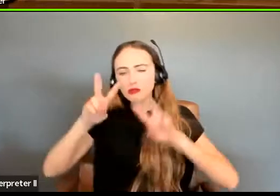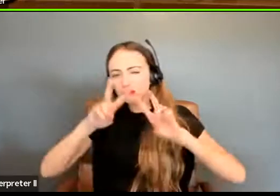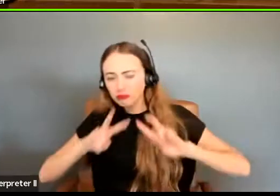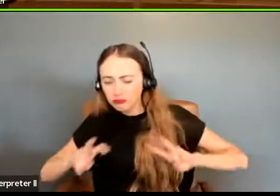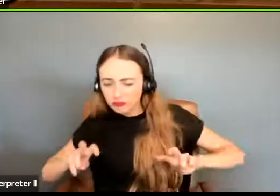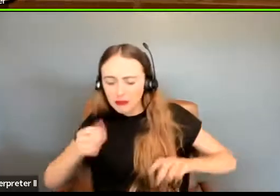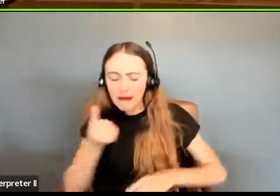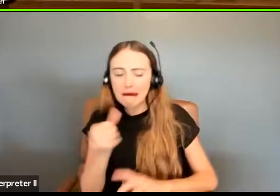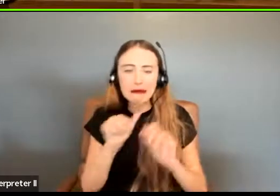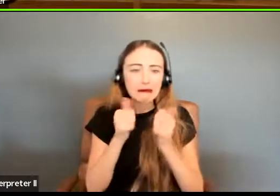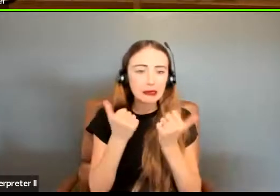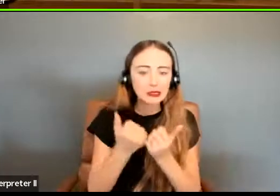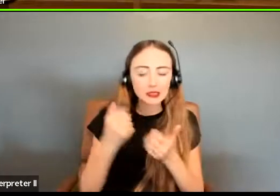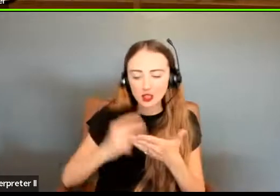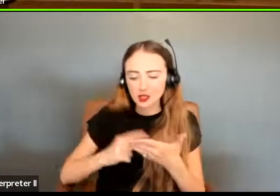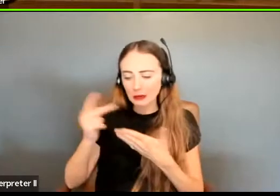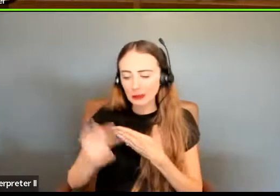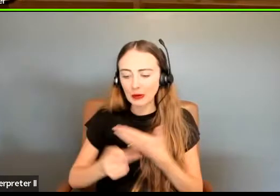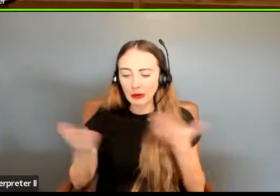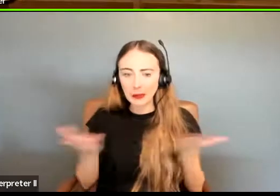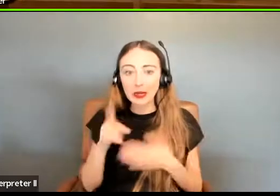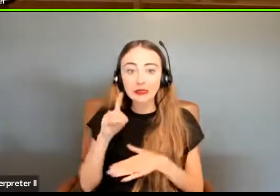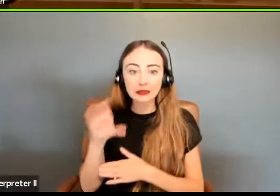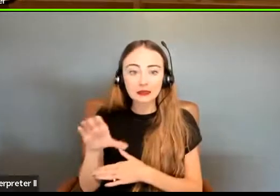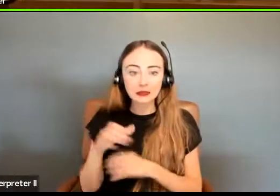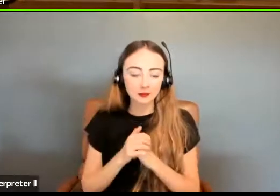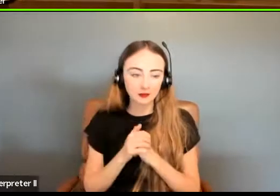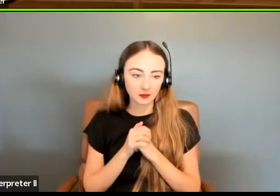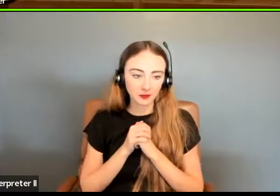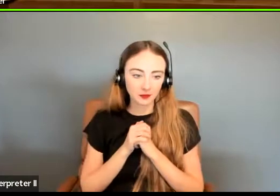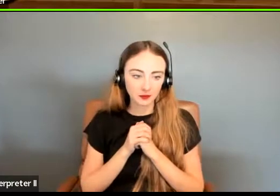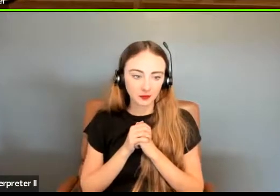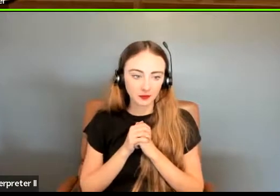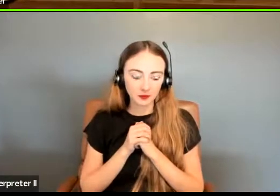any agency or program in the district.